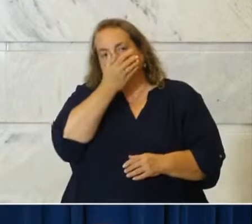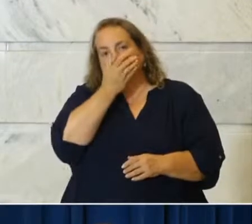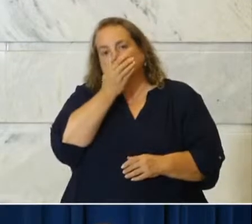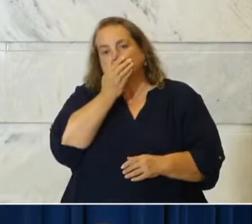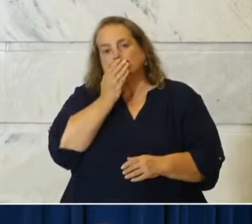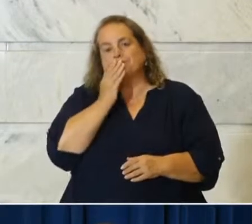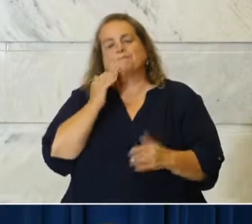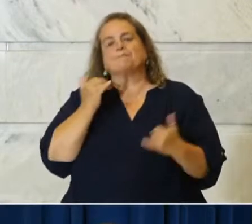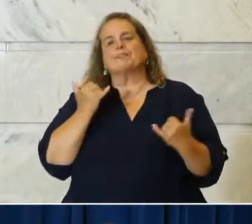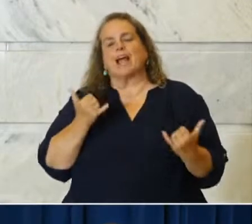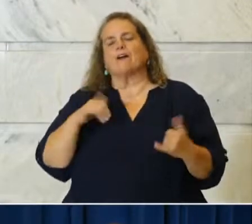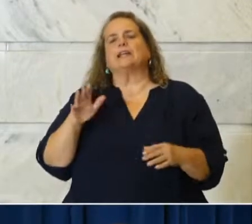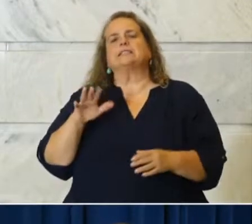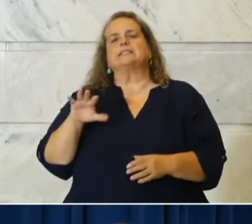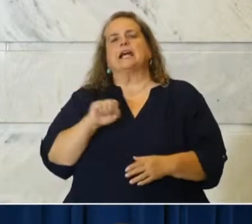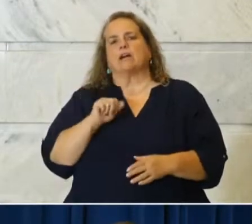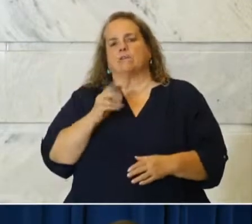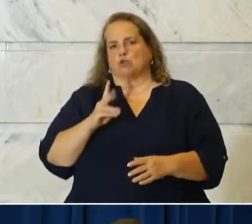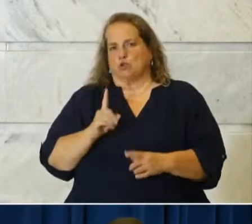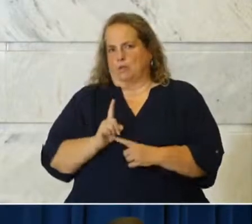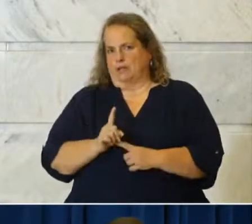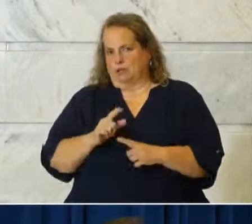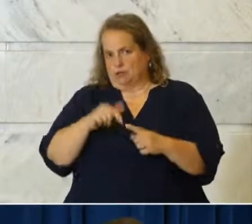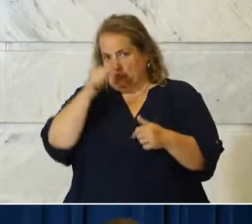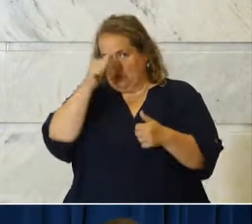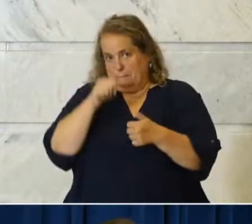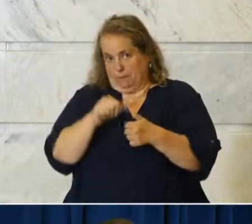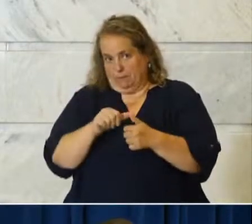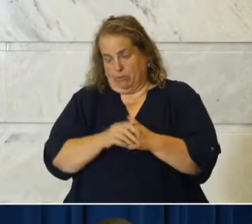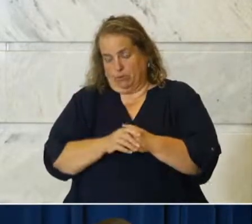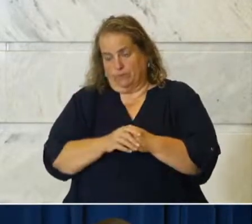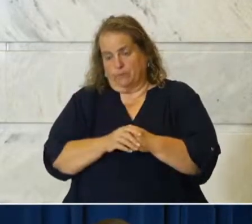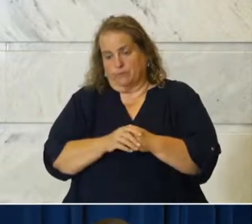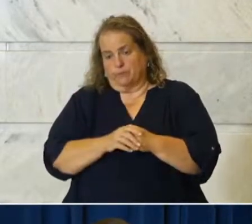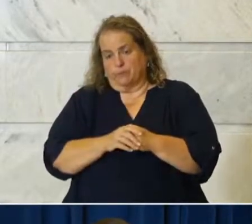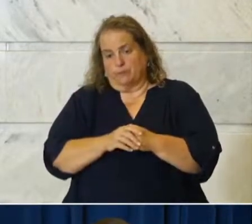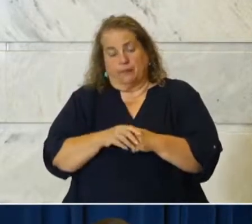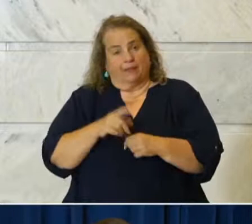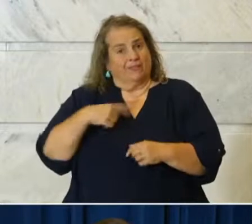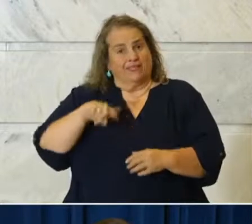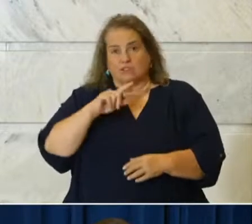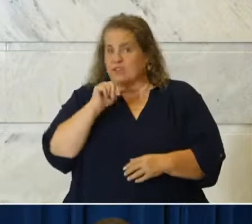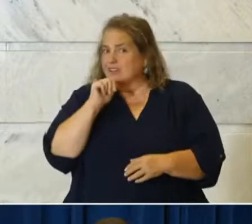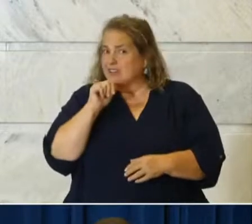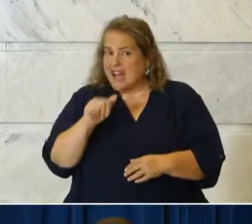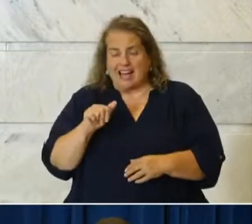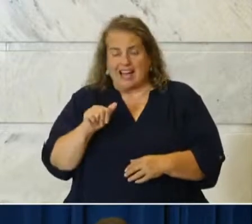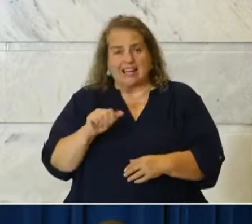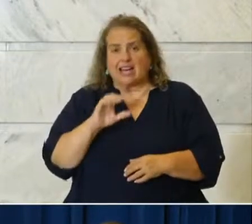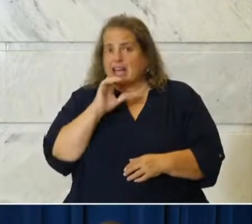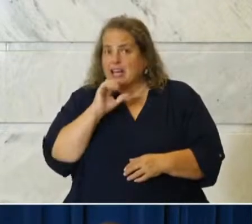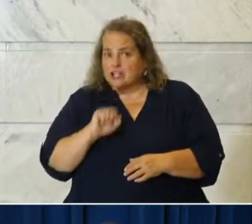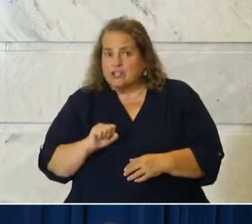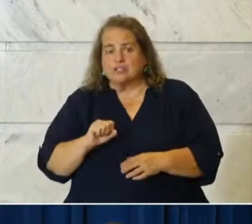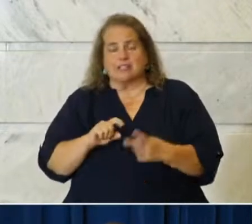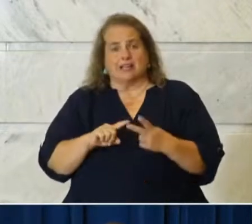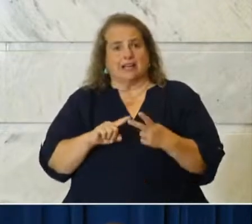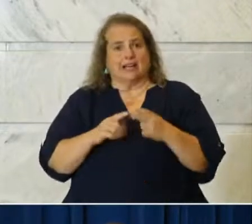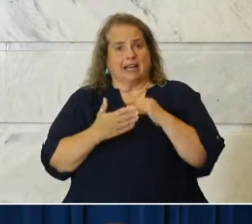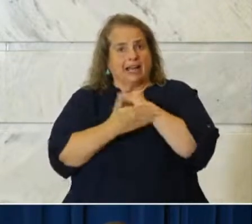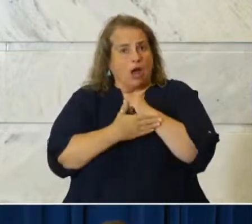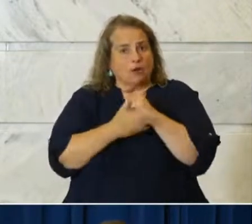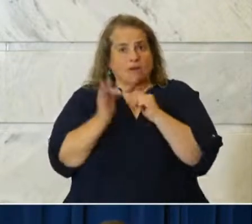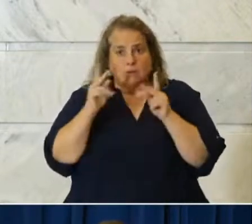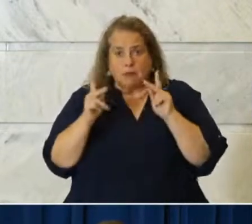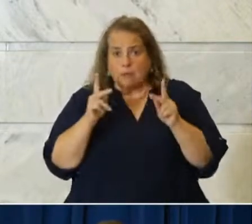quick moment to remember that these aren't just ages and counties of people we lose. They're